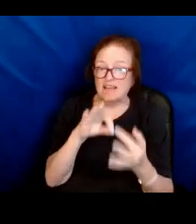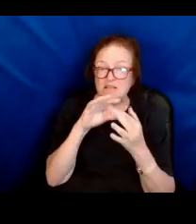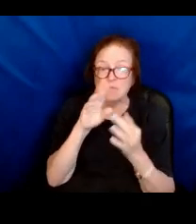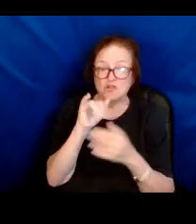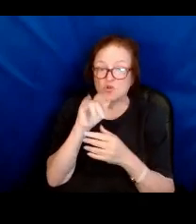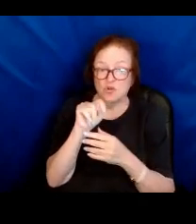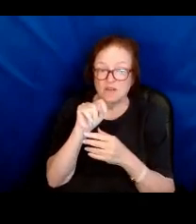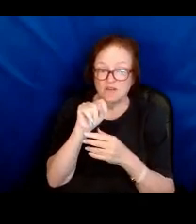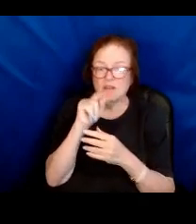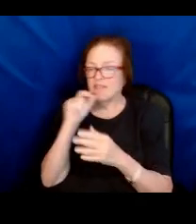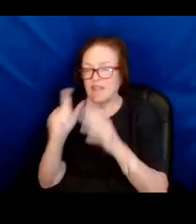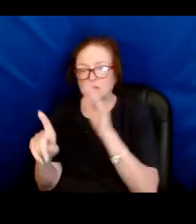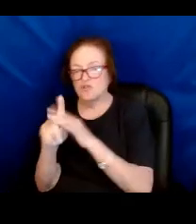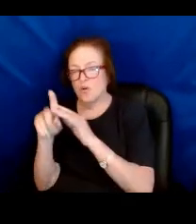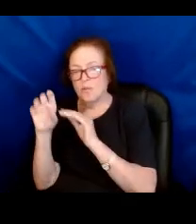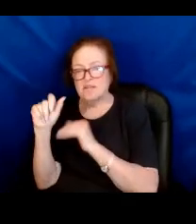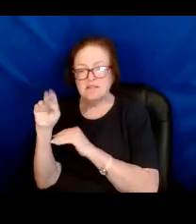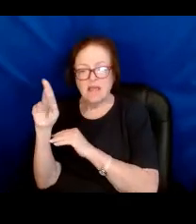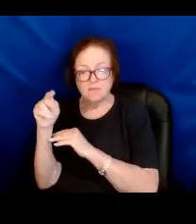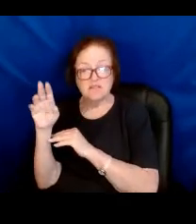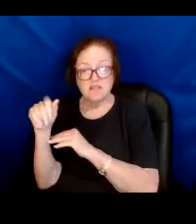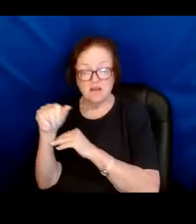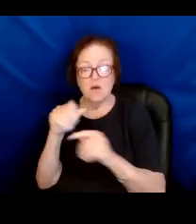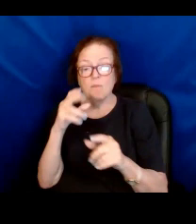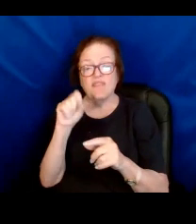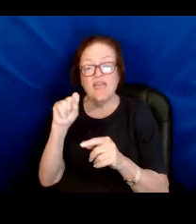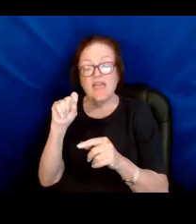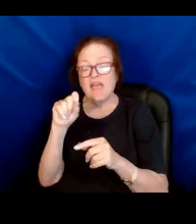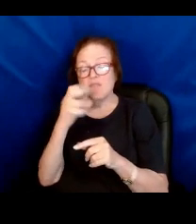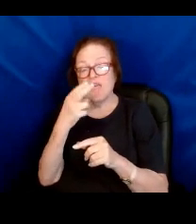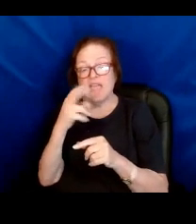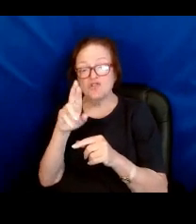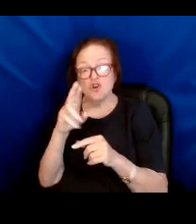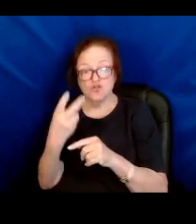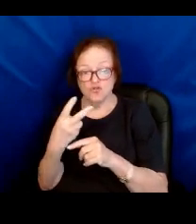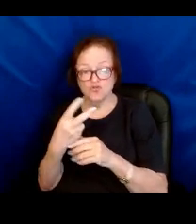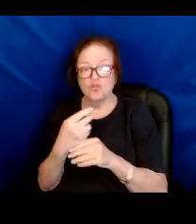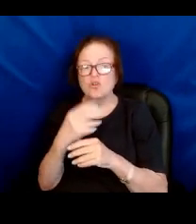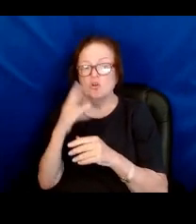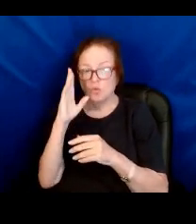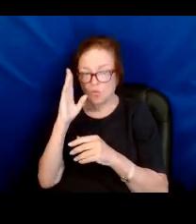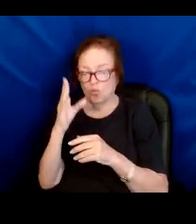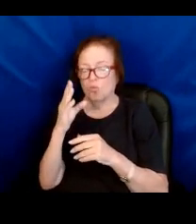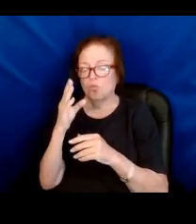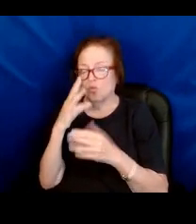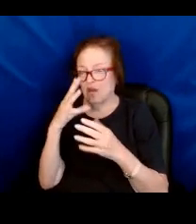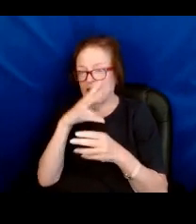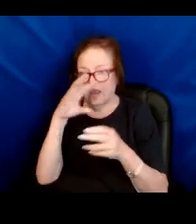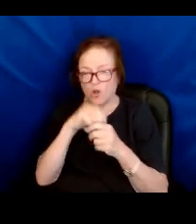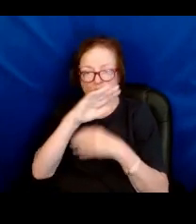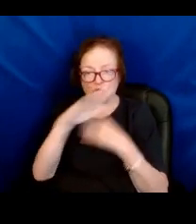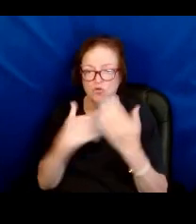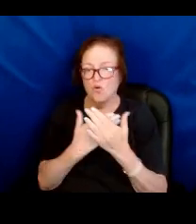don't show up in the SAMHSA data, but the HRQ data set captures all data for people in